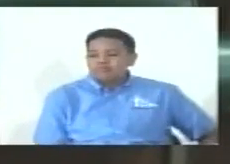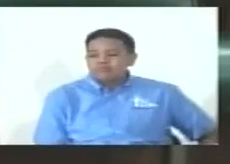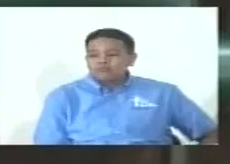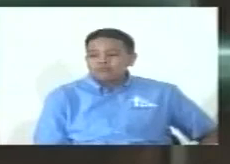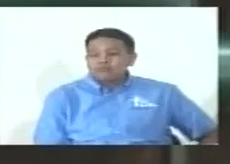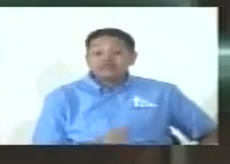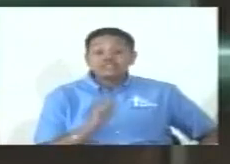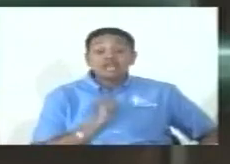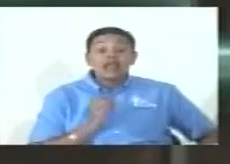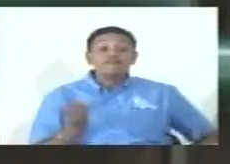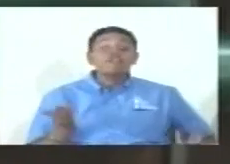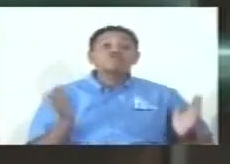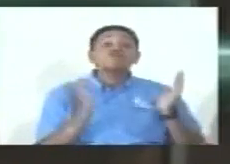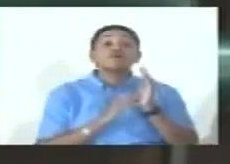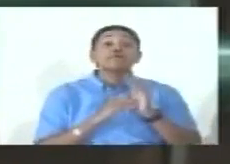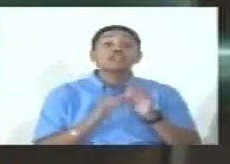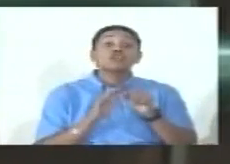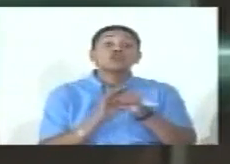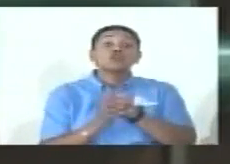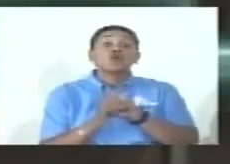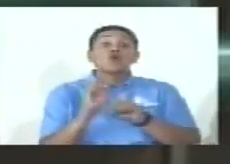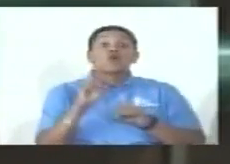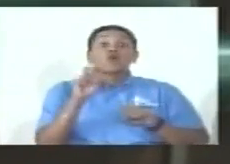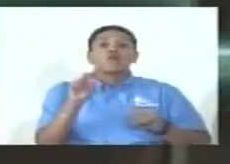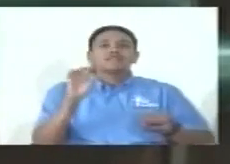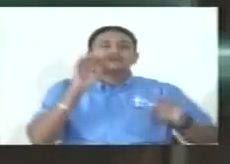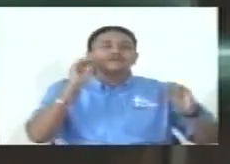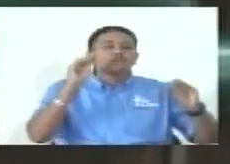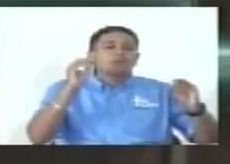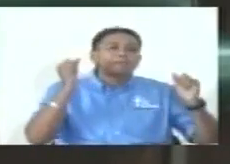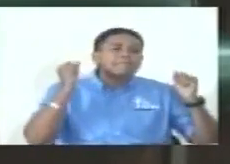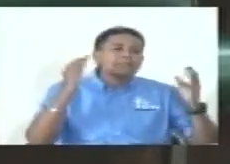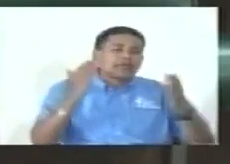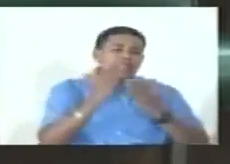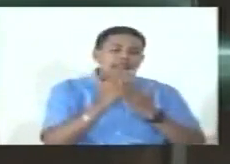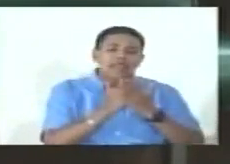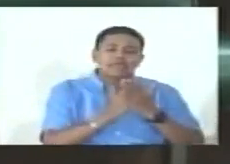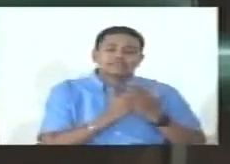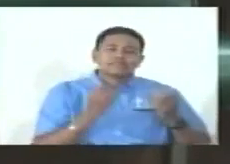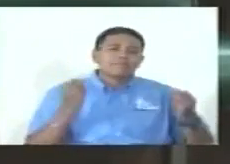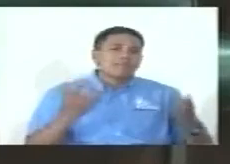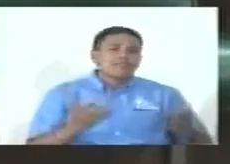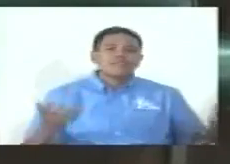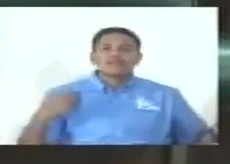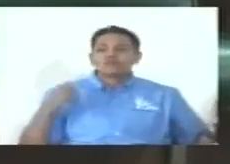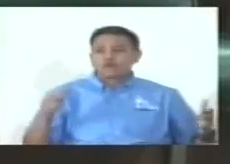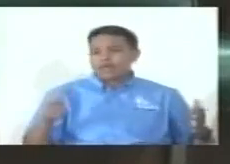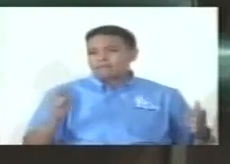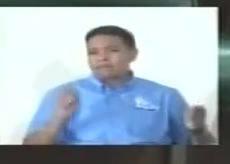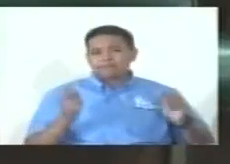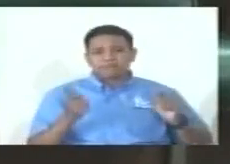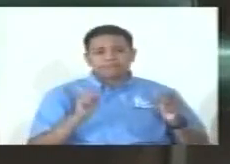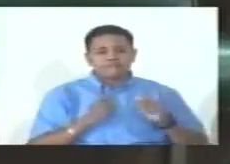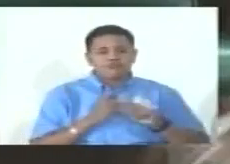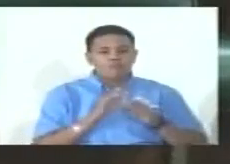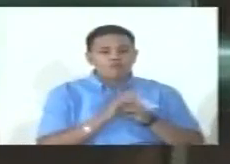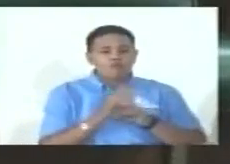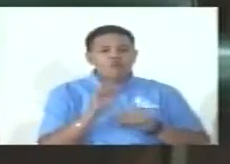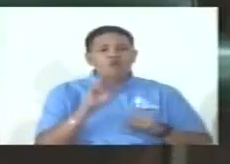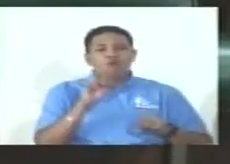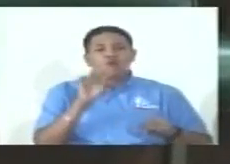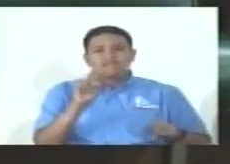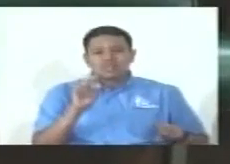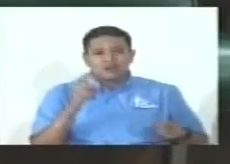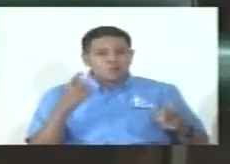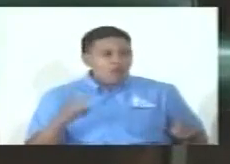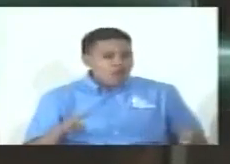repeat, COVID has taught us many lessons. We have so many things we can take away from COVID. And what we have to take